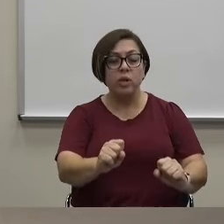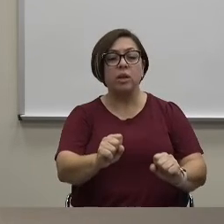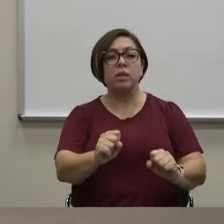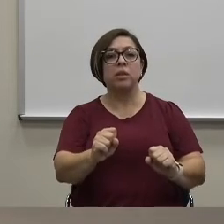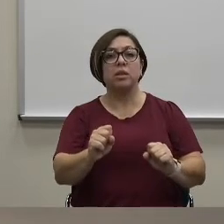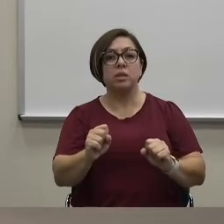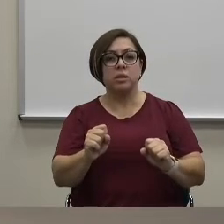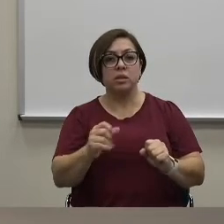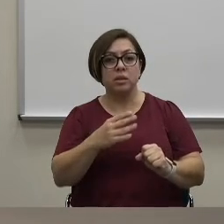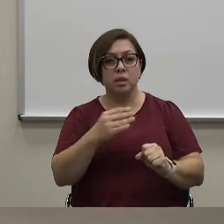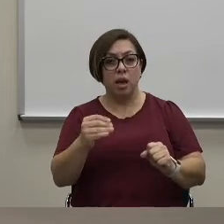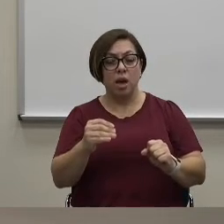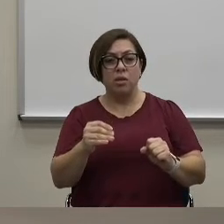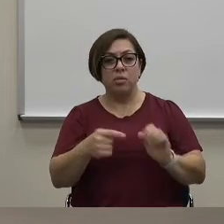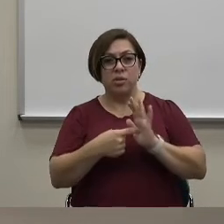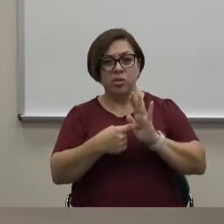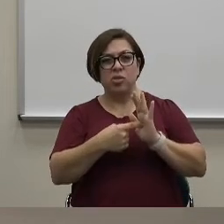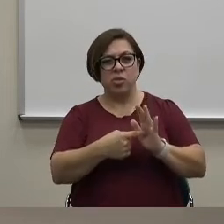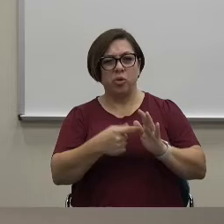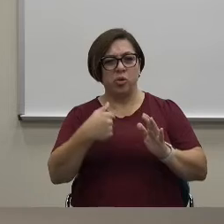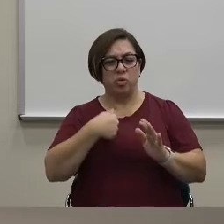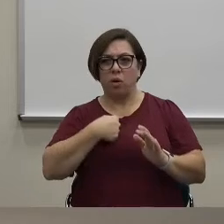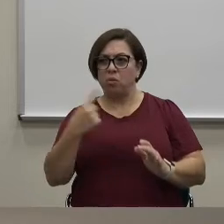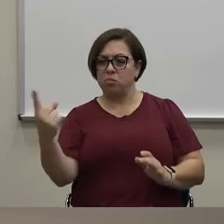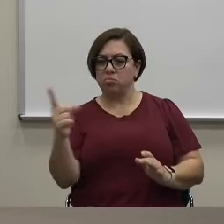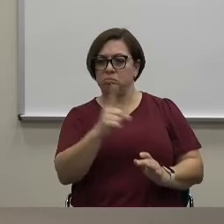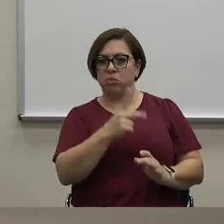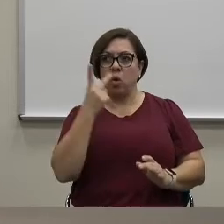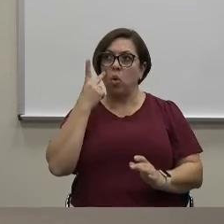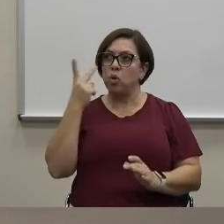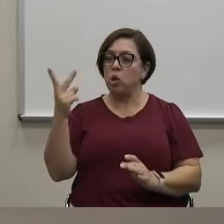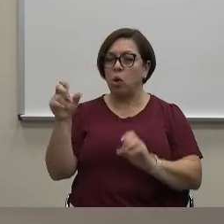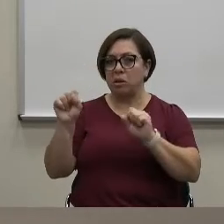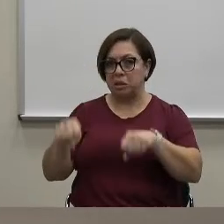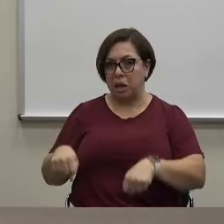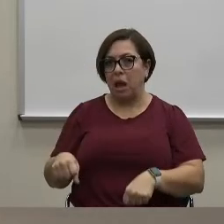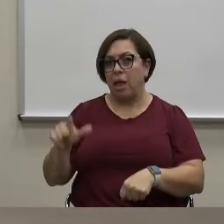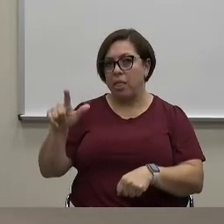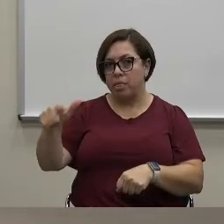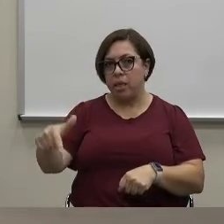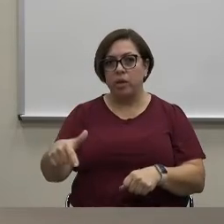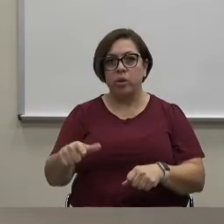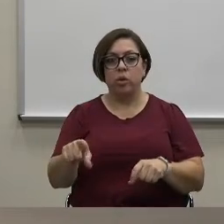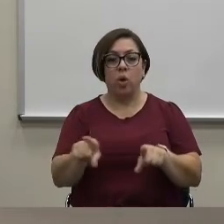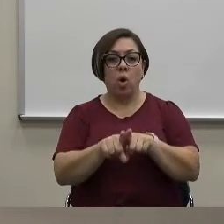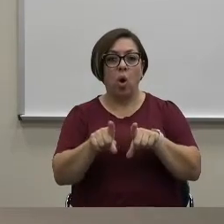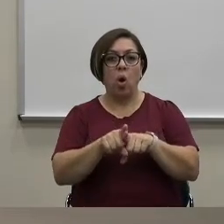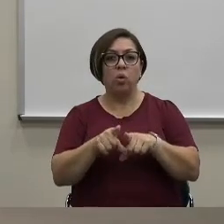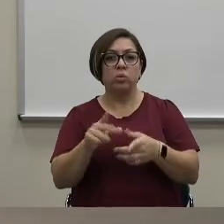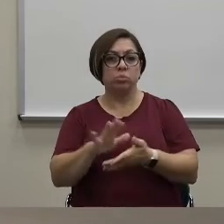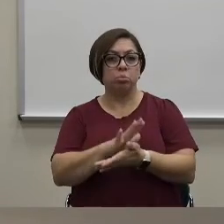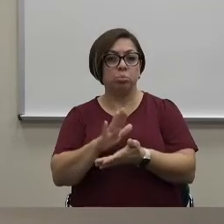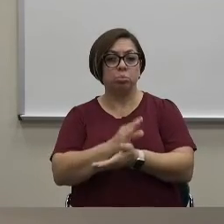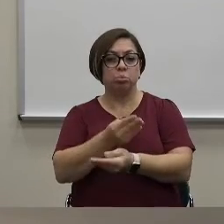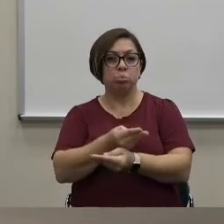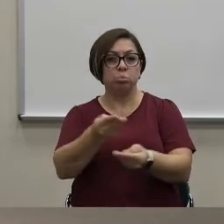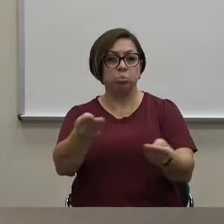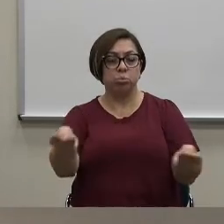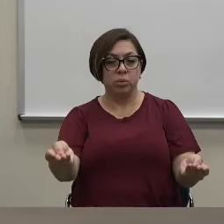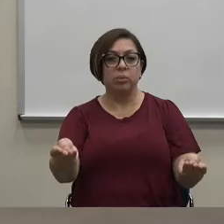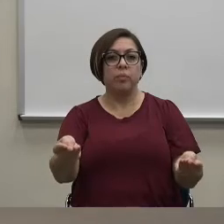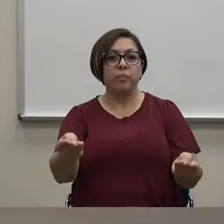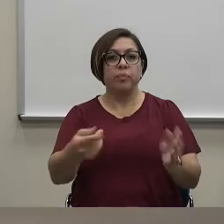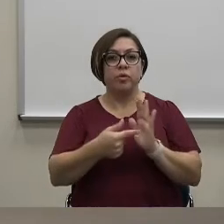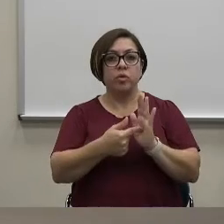which we'll invite folks down to have a look at a little later if they'd like to. We also have handouts with these materials that show the